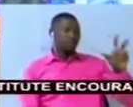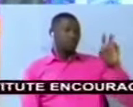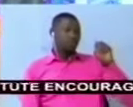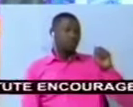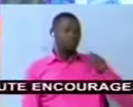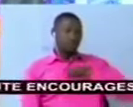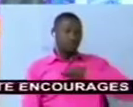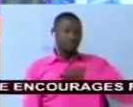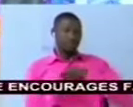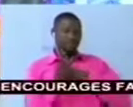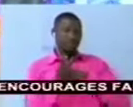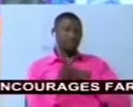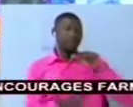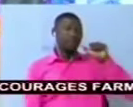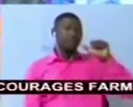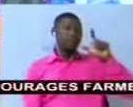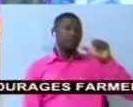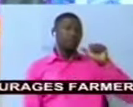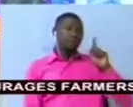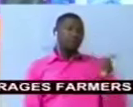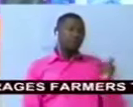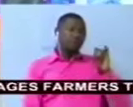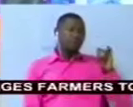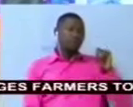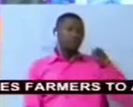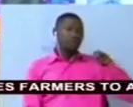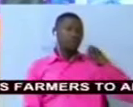Alhaji Mor. Alhaji Mor.